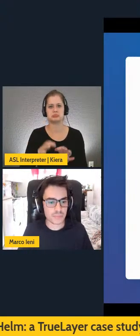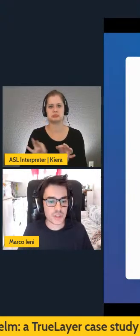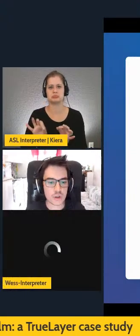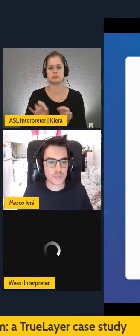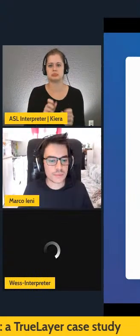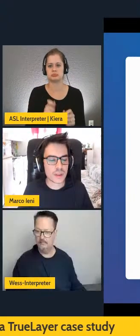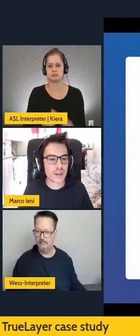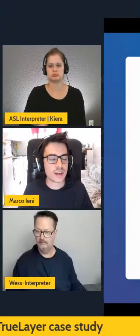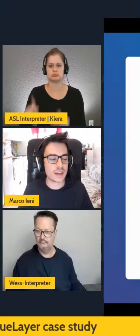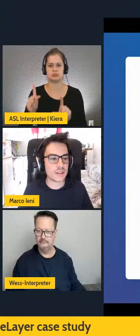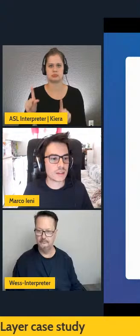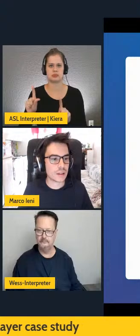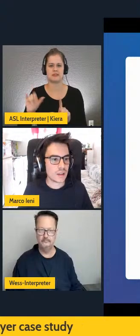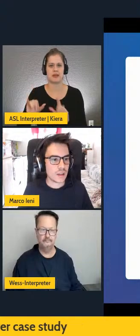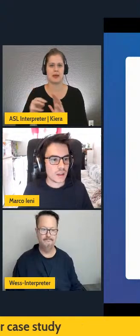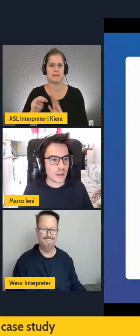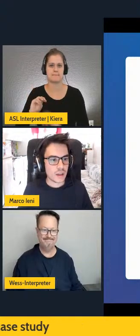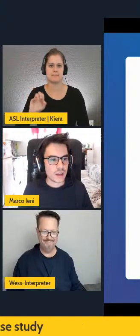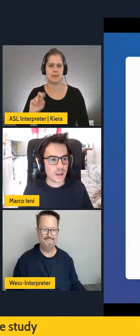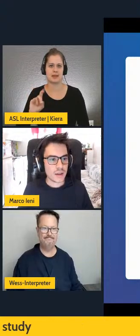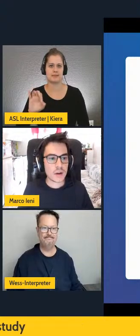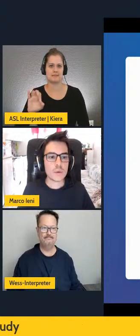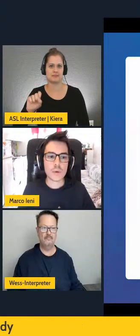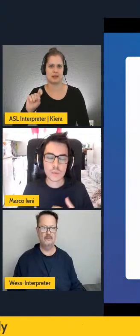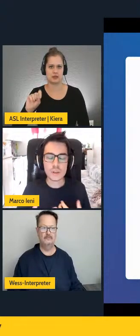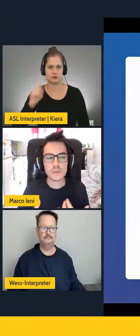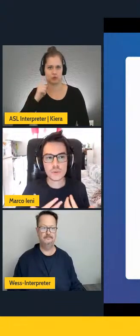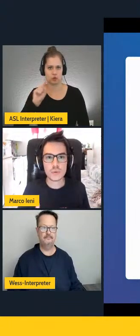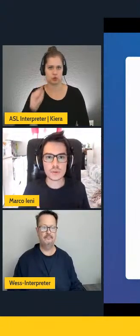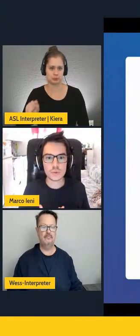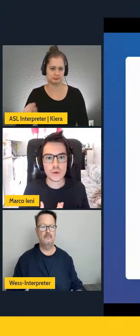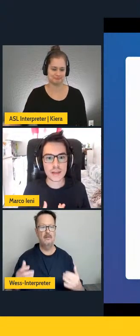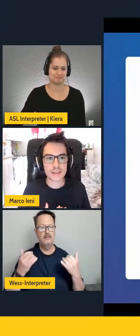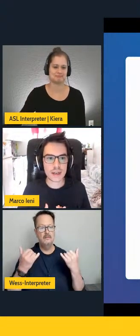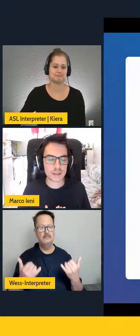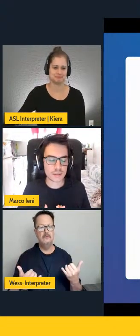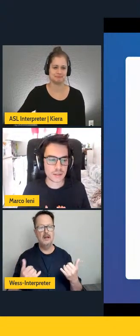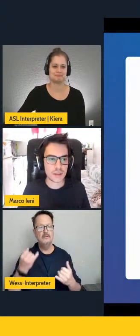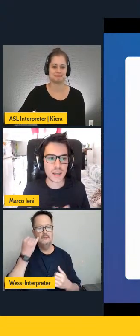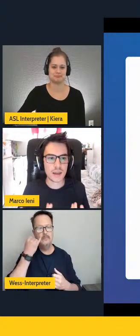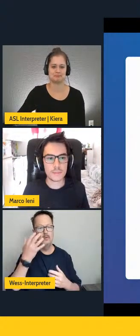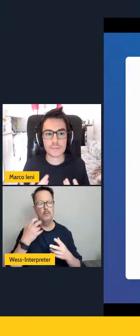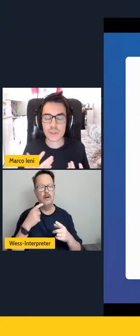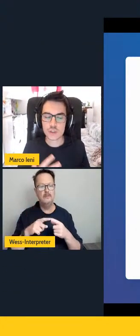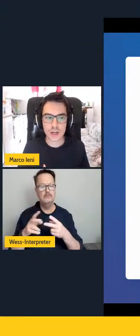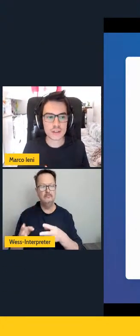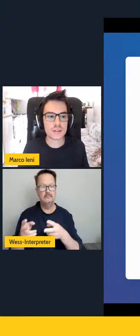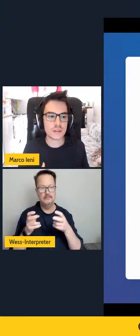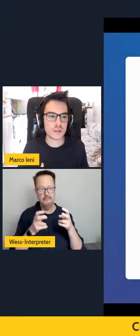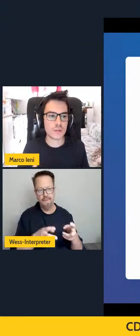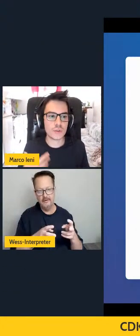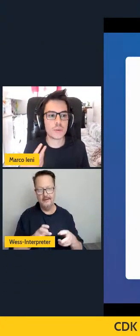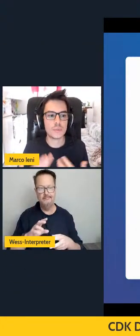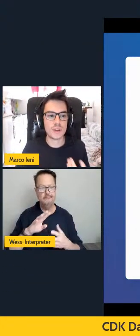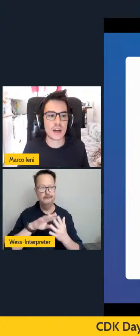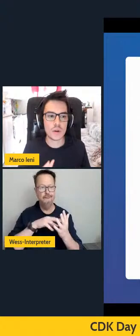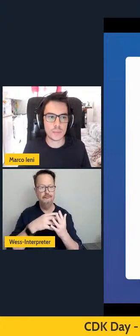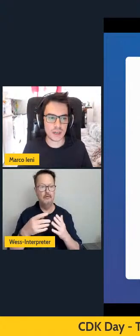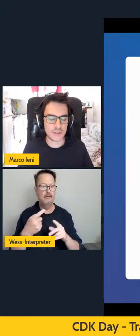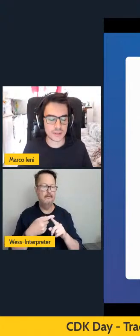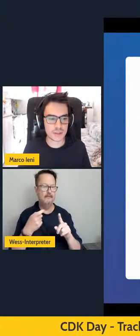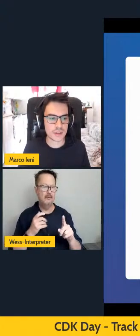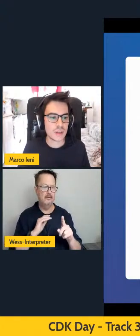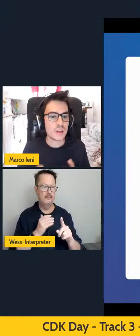you. So great. Now, what if we want to extract a chart from